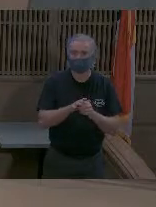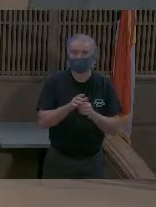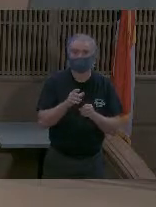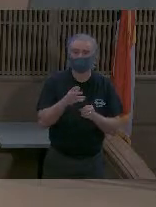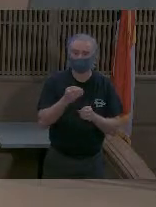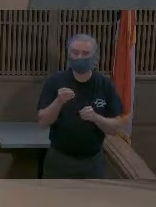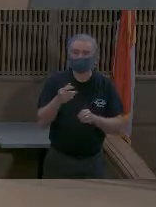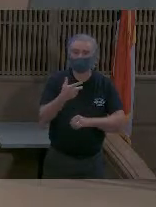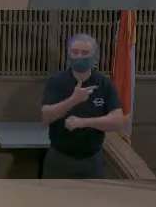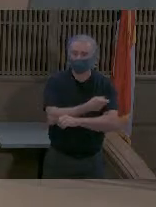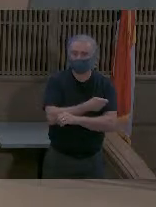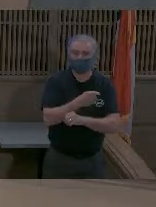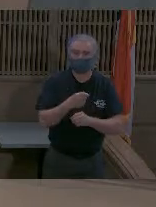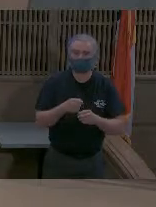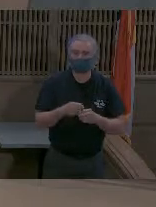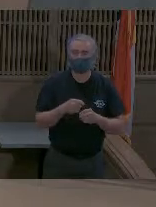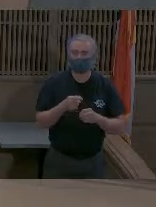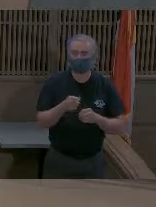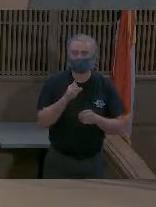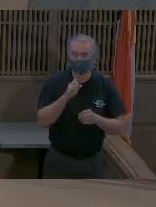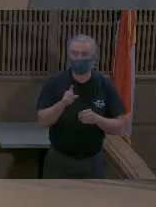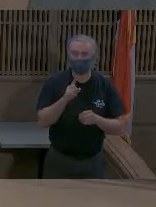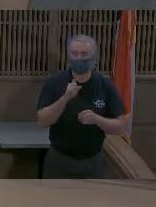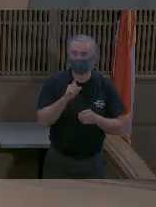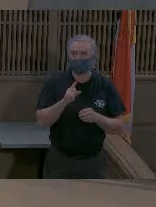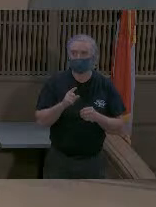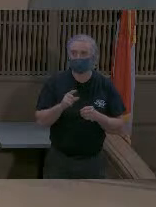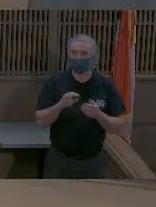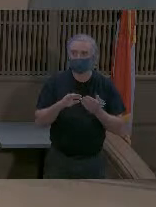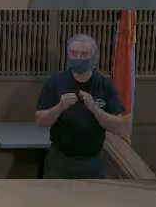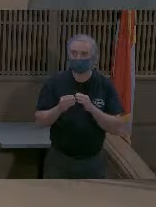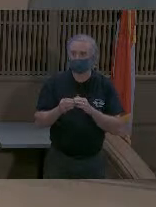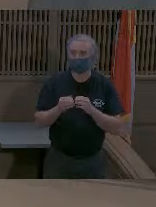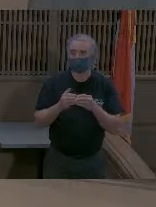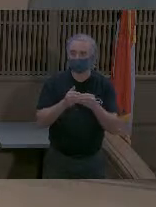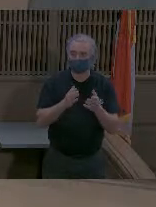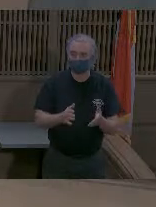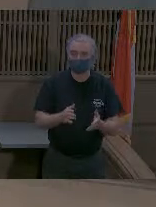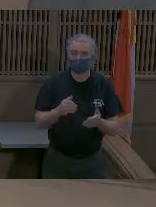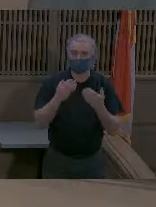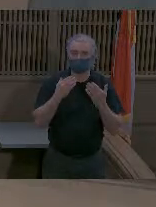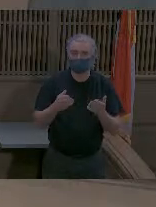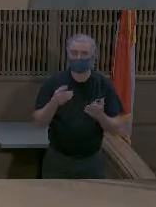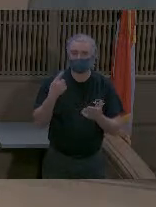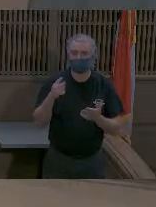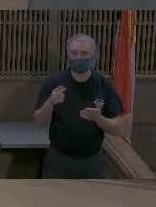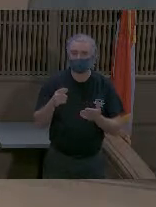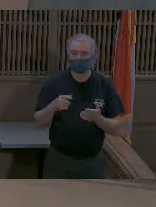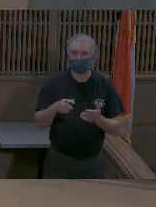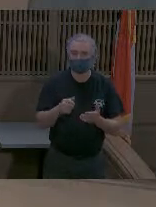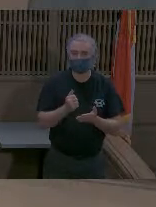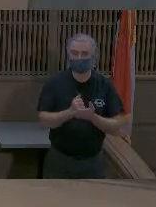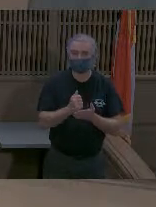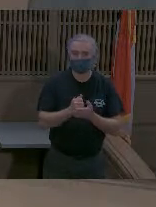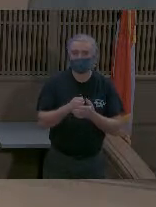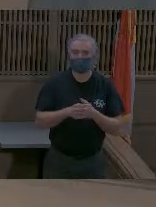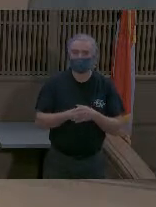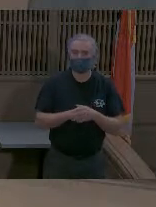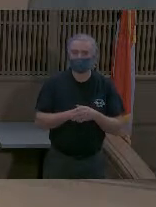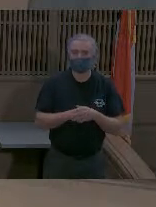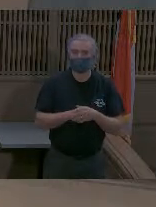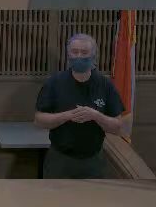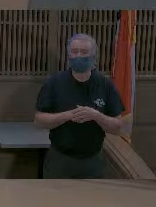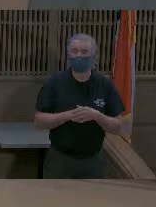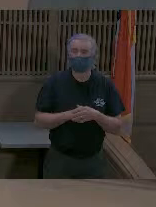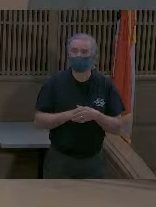we say community leaders, the two of you, I applaud you for what you've done during this pandemic, and I think that needs to be said